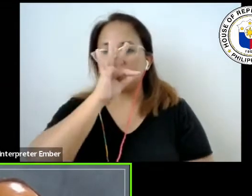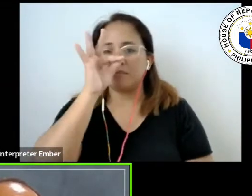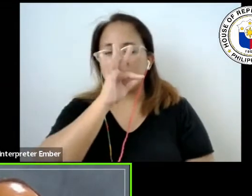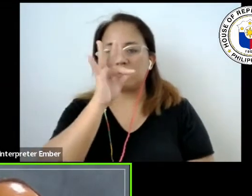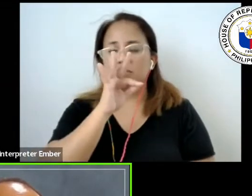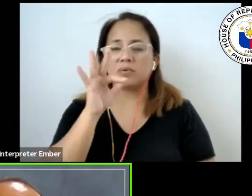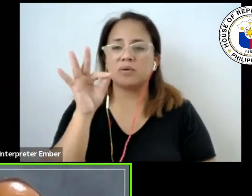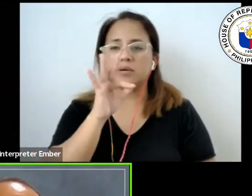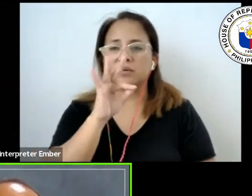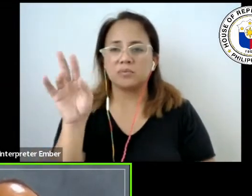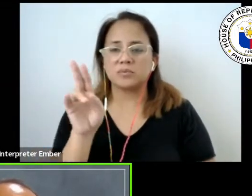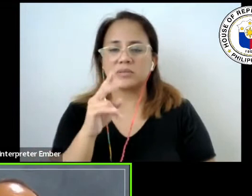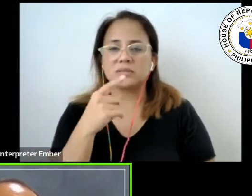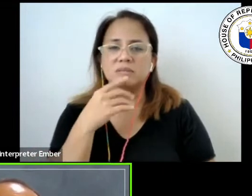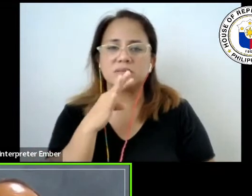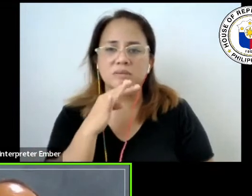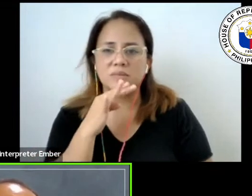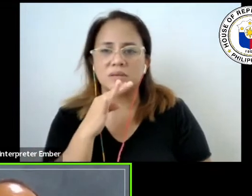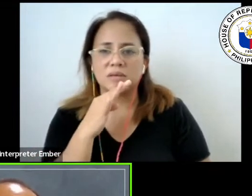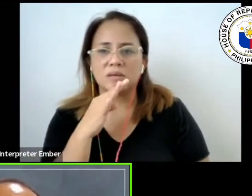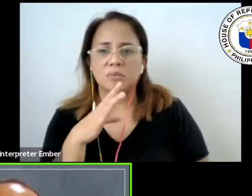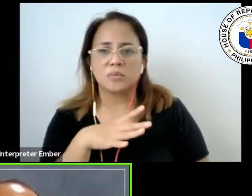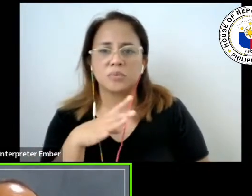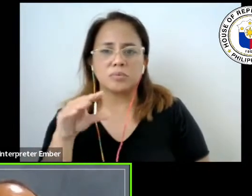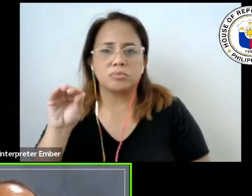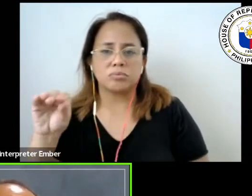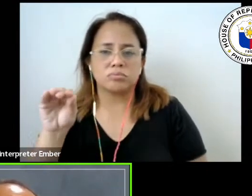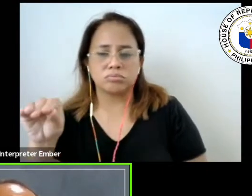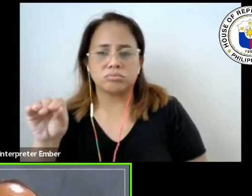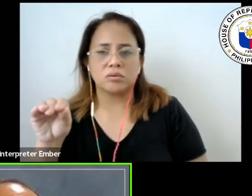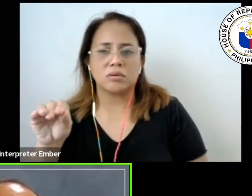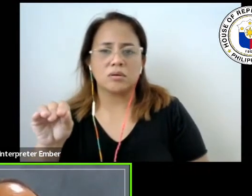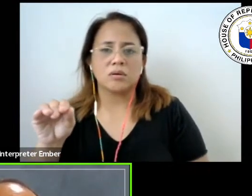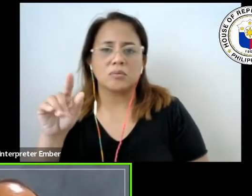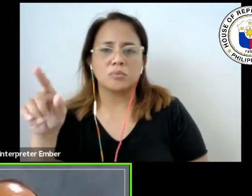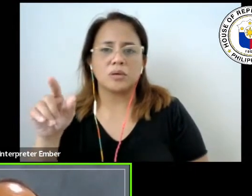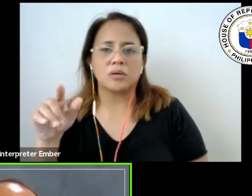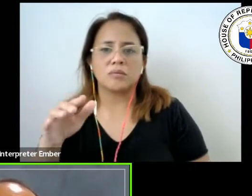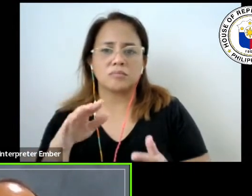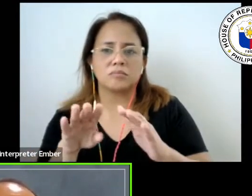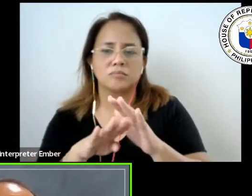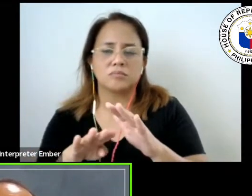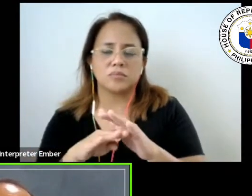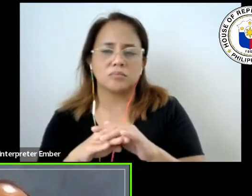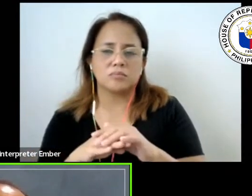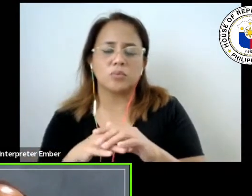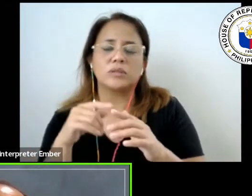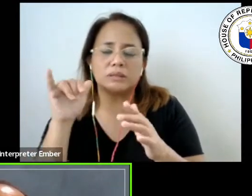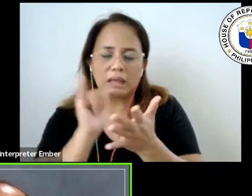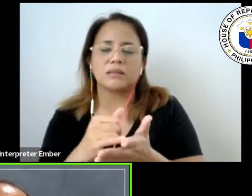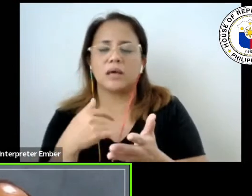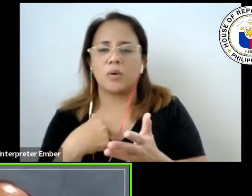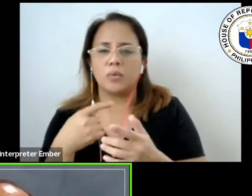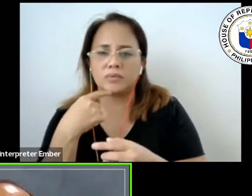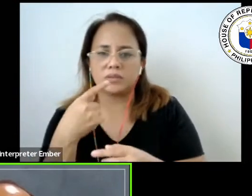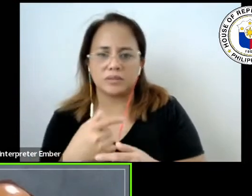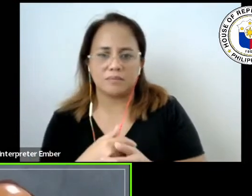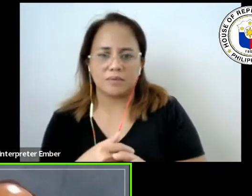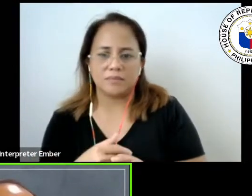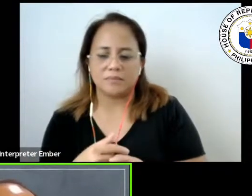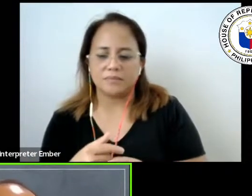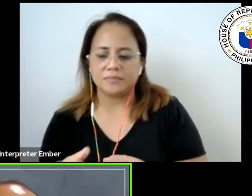ang kanilang salita, iyon po yung ituturo. Iyon po yung naman ang bottom line na sinasabi po namin. At